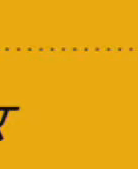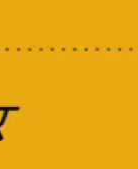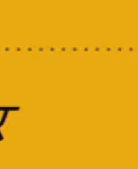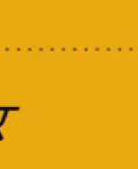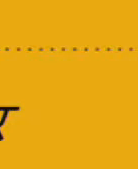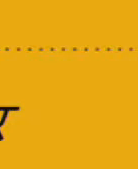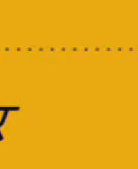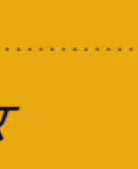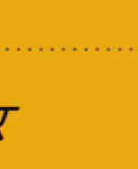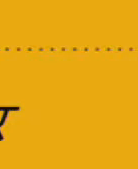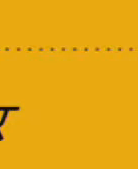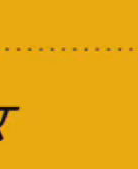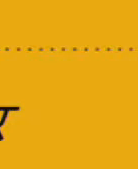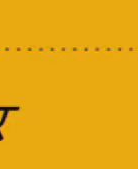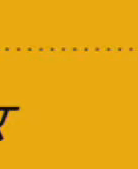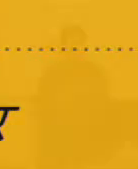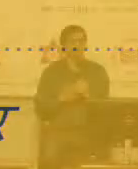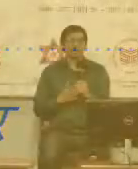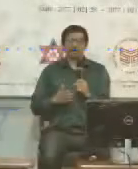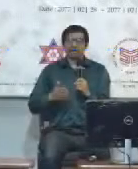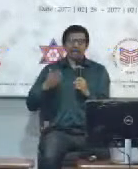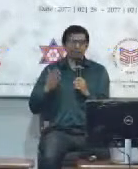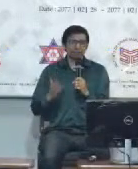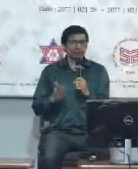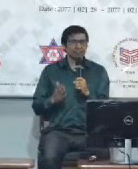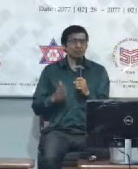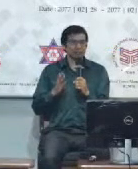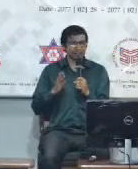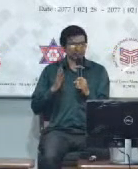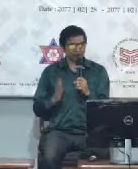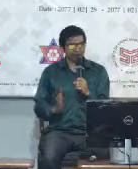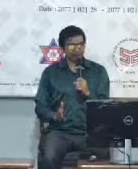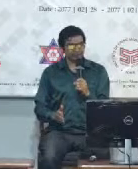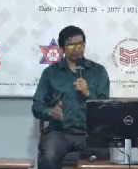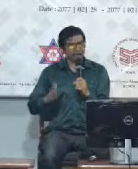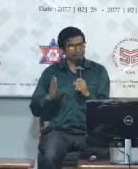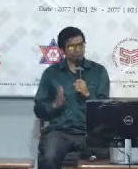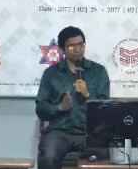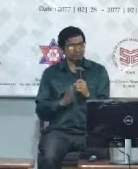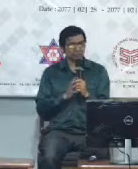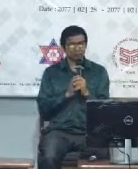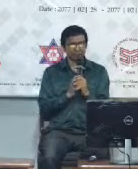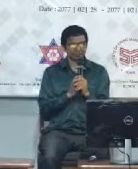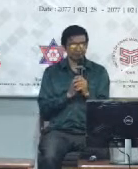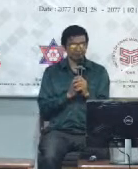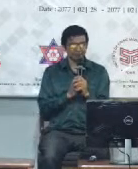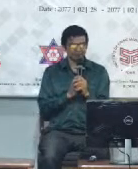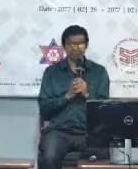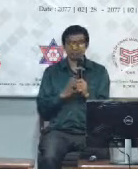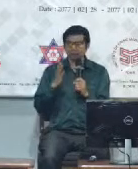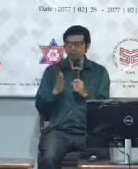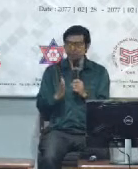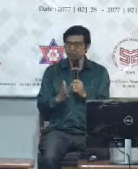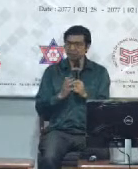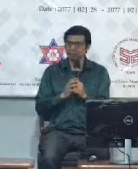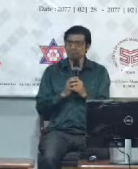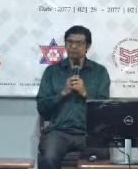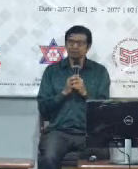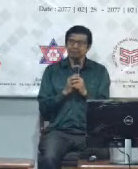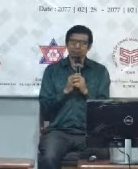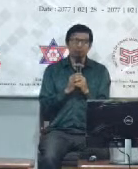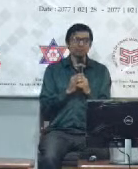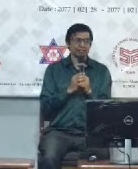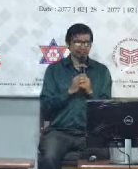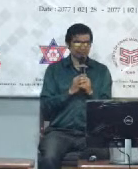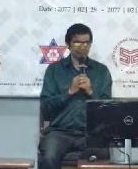everyone is communication professional and practitioners. Like you are the communicators, because every day you have